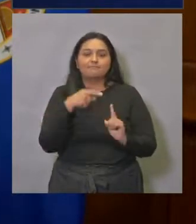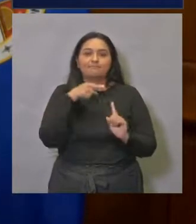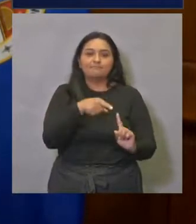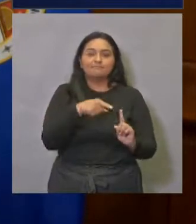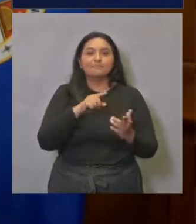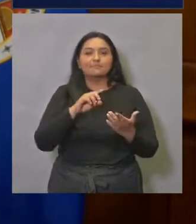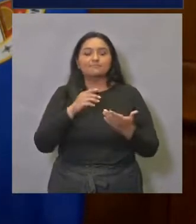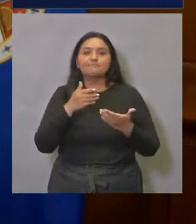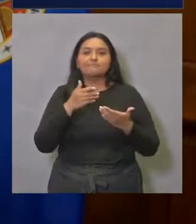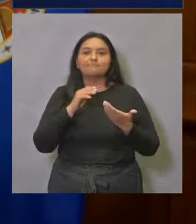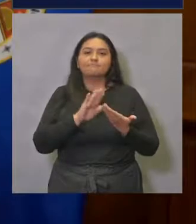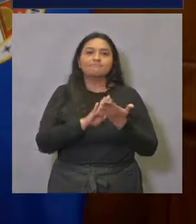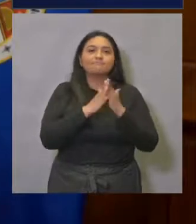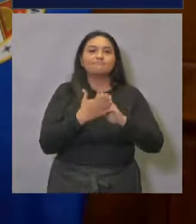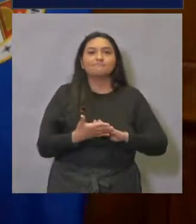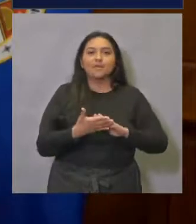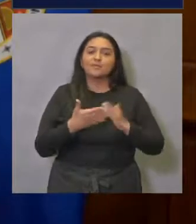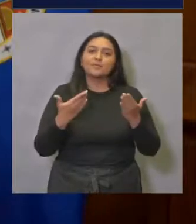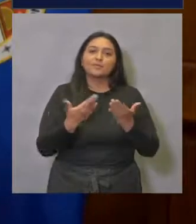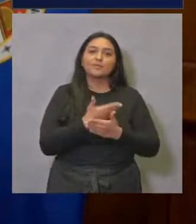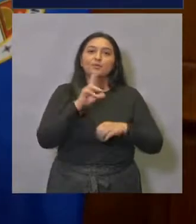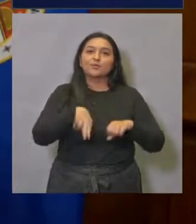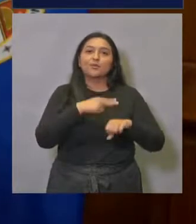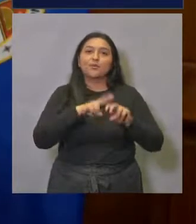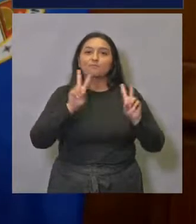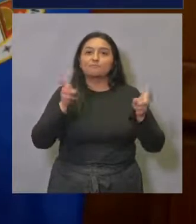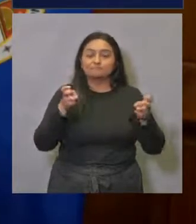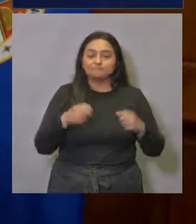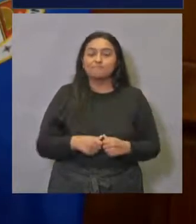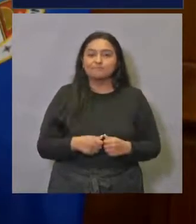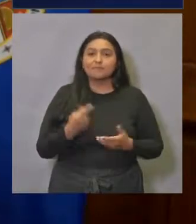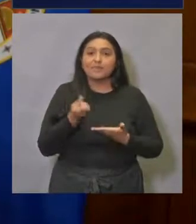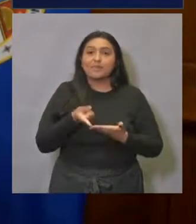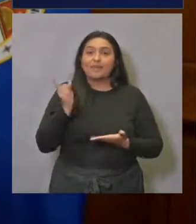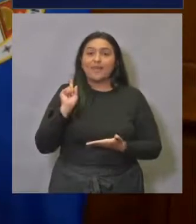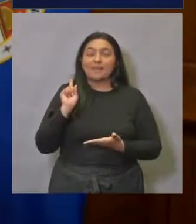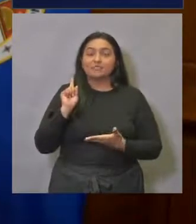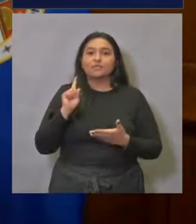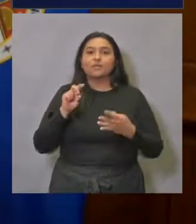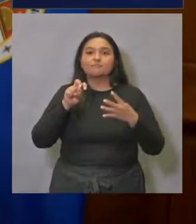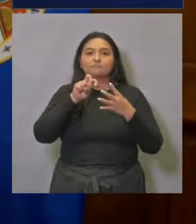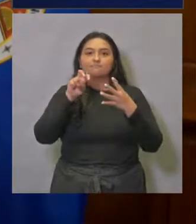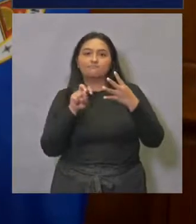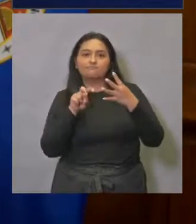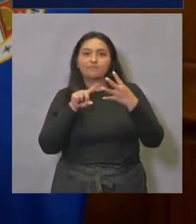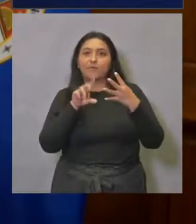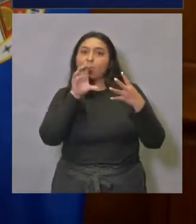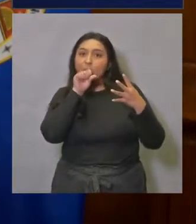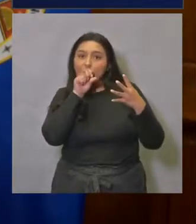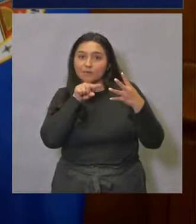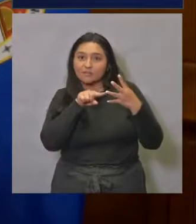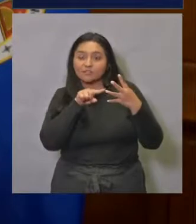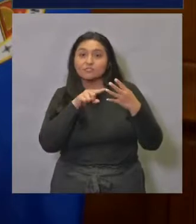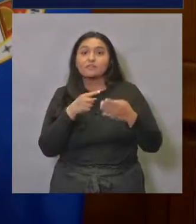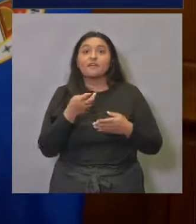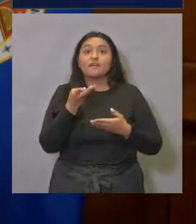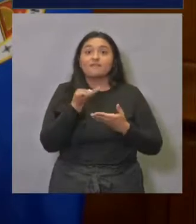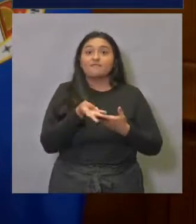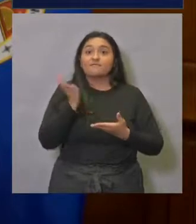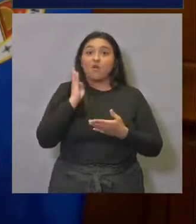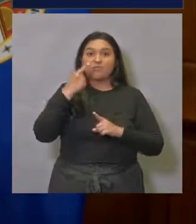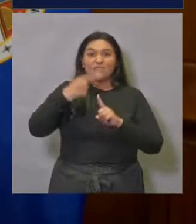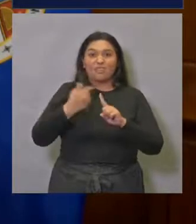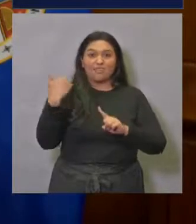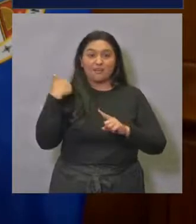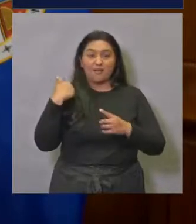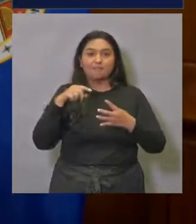new normal. Today, as you know, marks 1 week since we moved into the orange tier and 4 weeks since our county moved into the